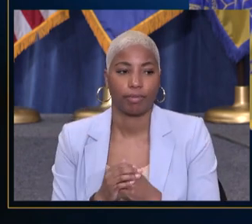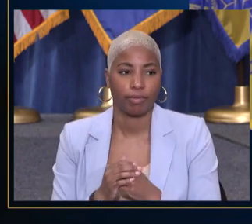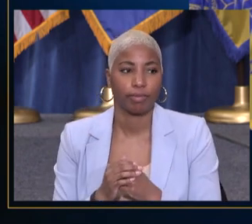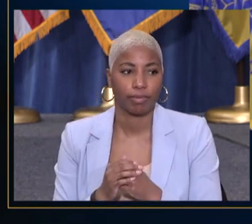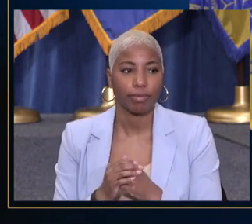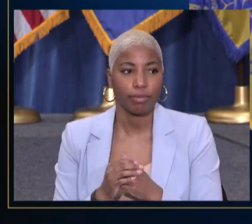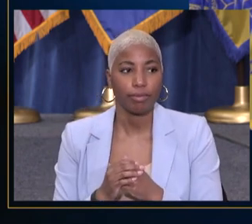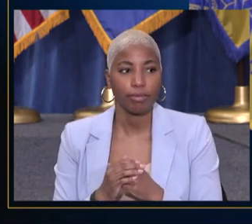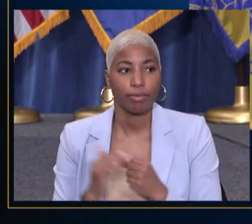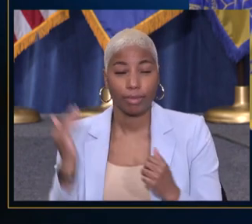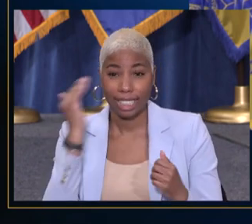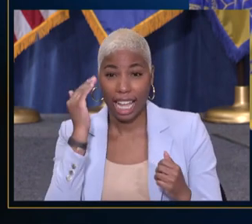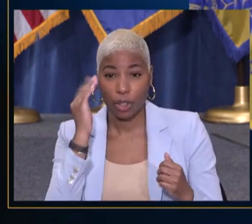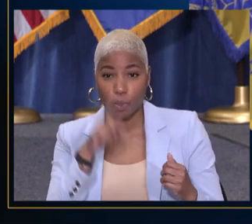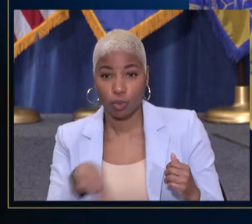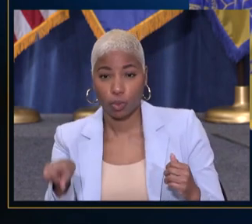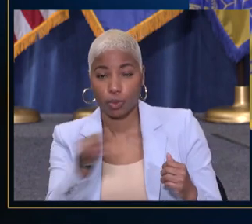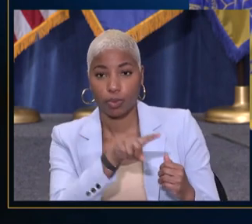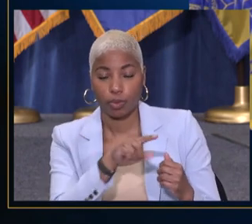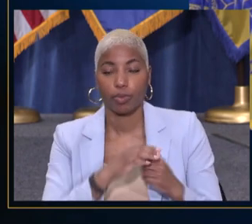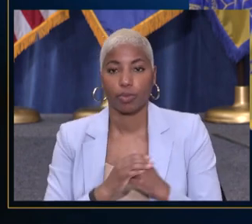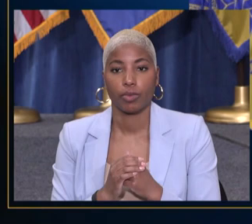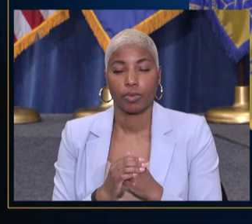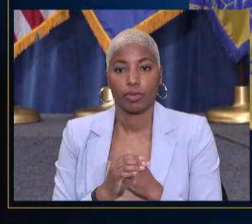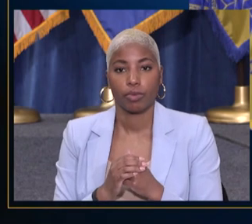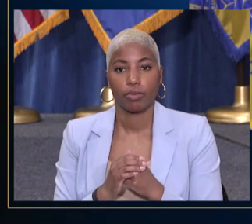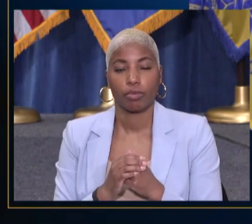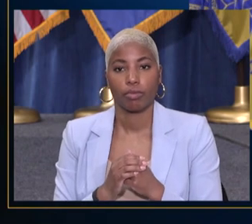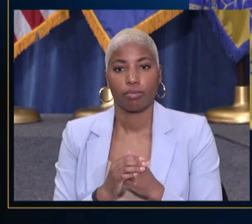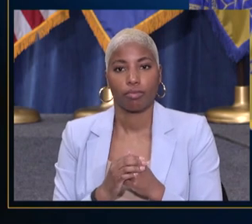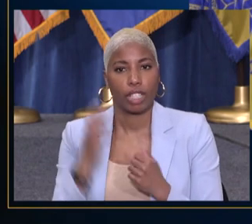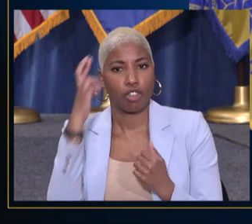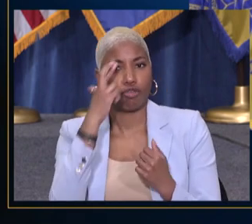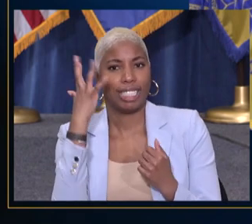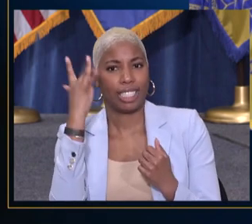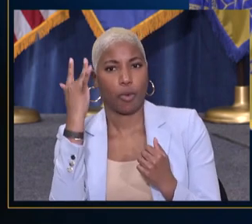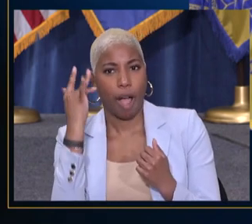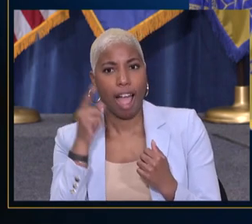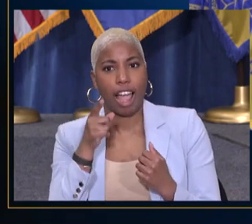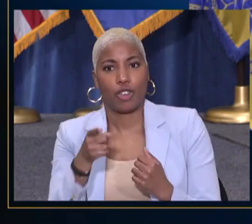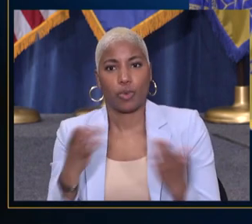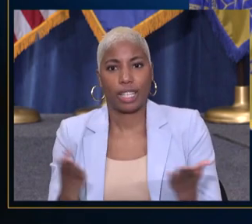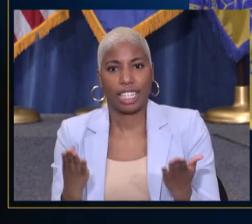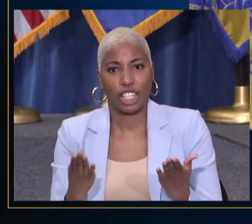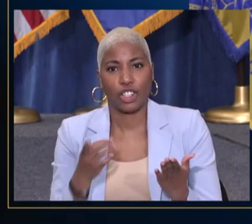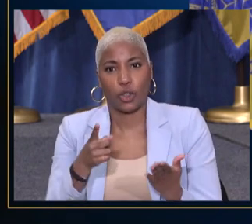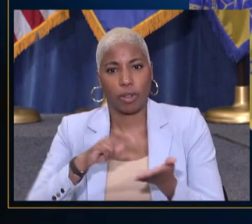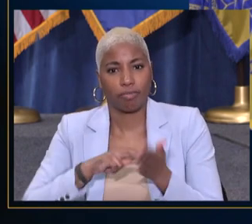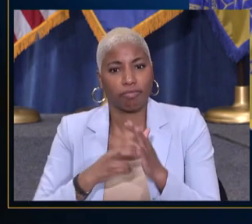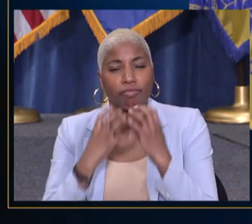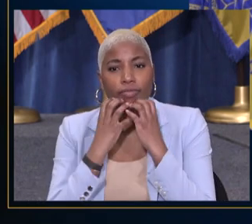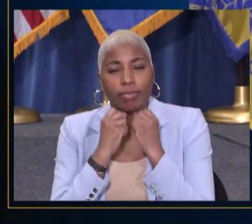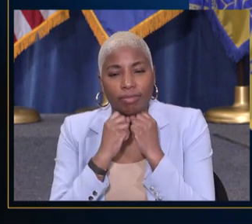I know you. I know the intentionality behind your being here, especially early in the morning.